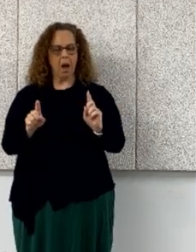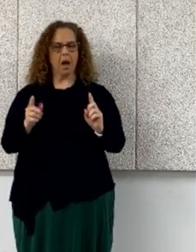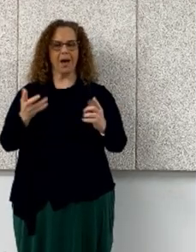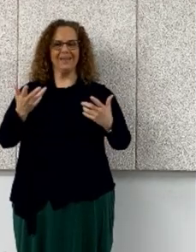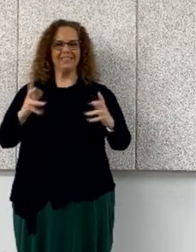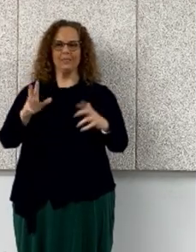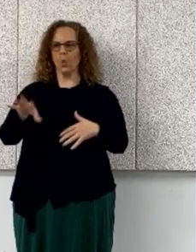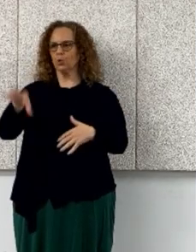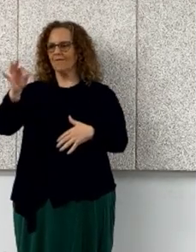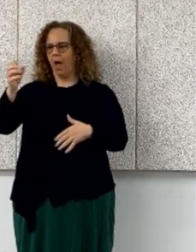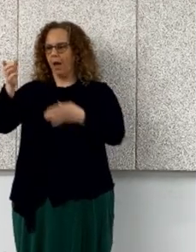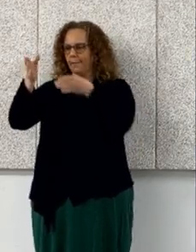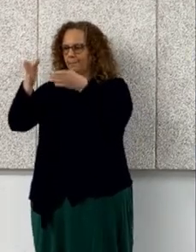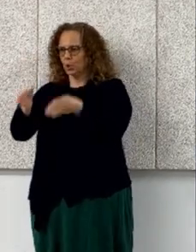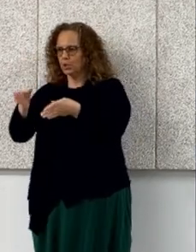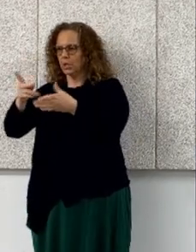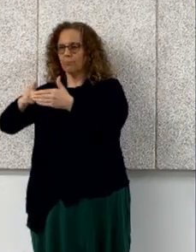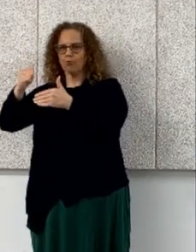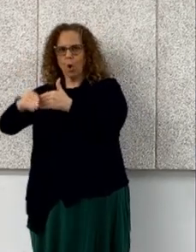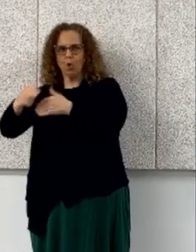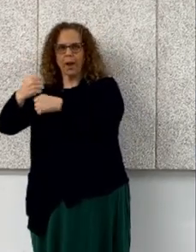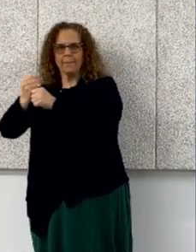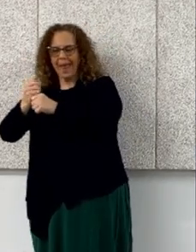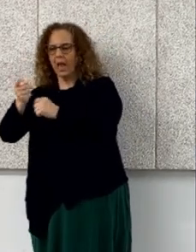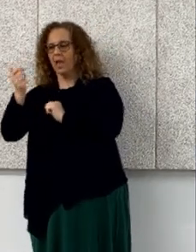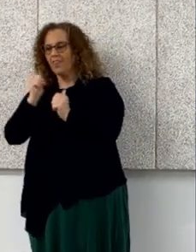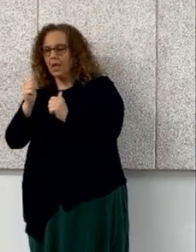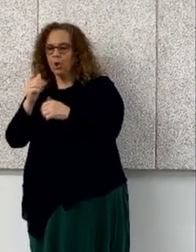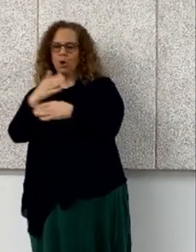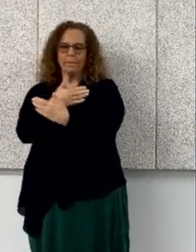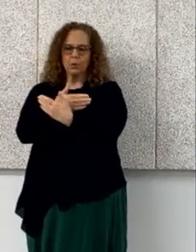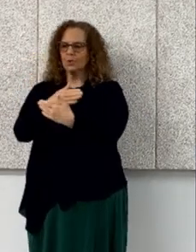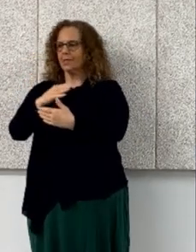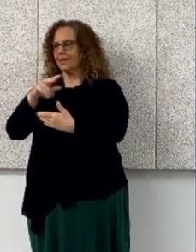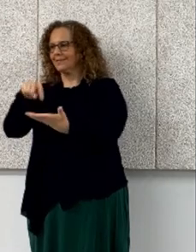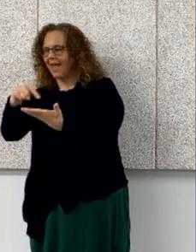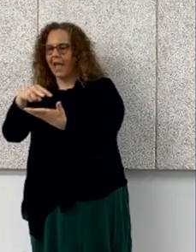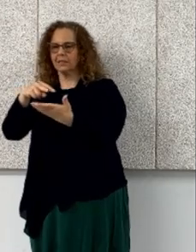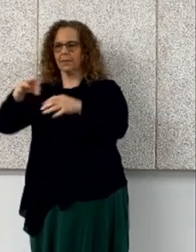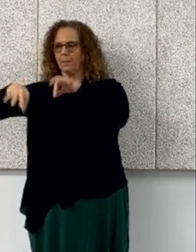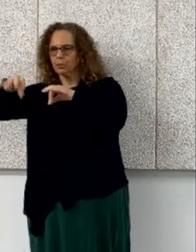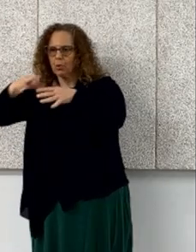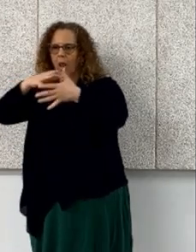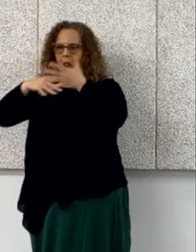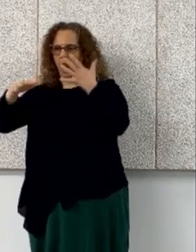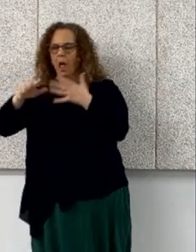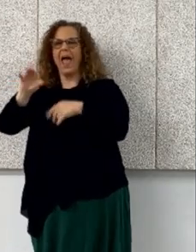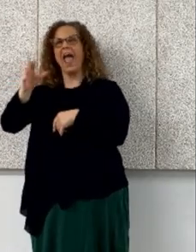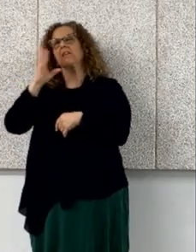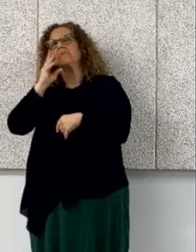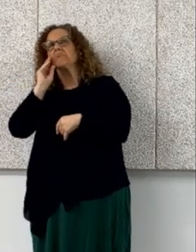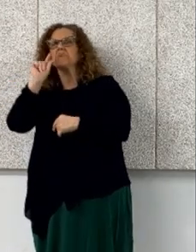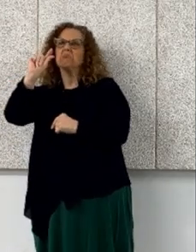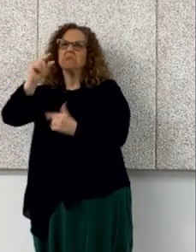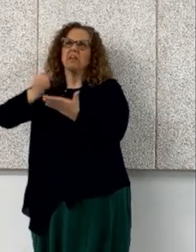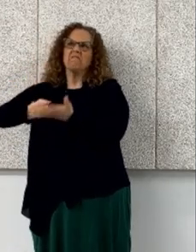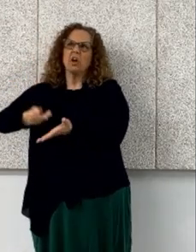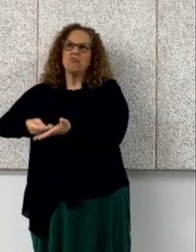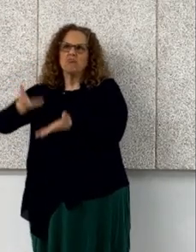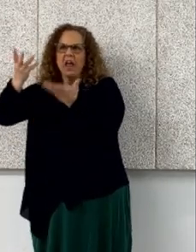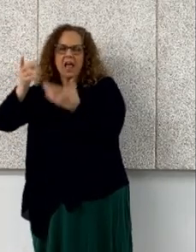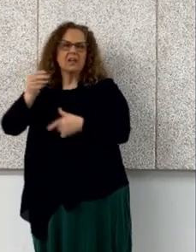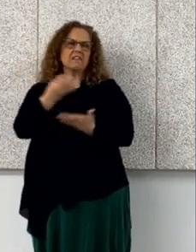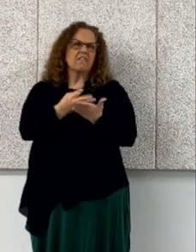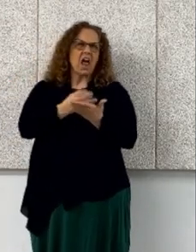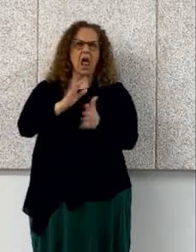does programming, and they do programming in theater, music, dance, puppetry, media arts, and they also have done some fundraising, and they've also done some finance.